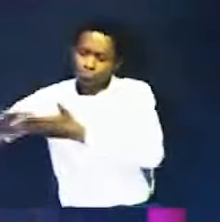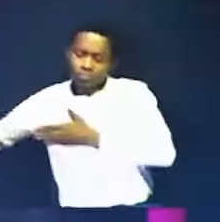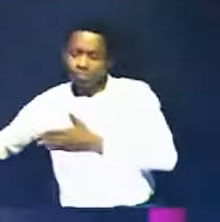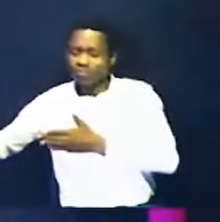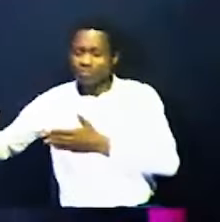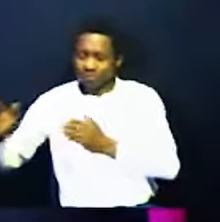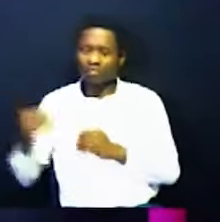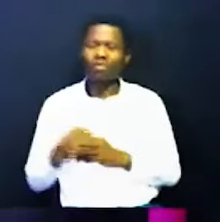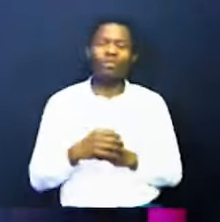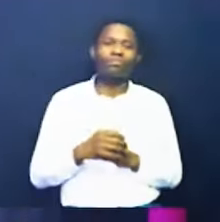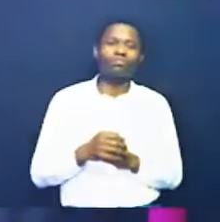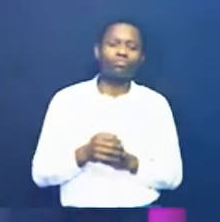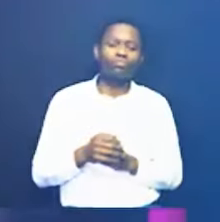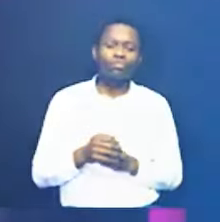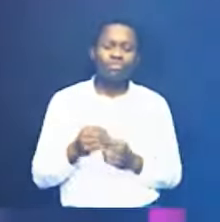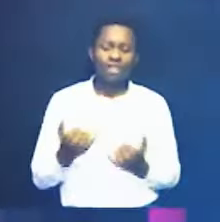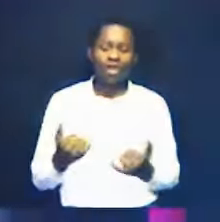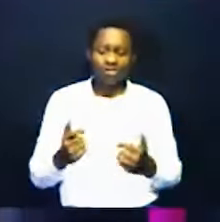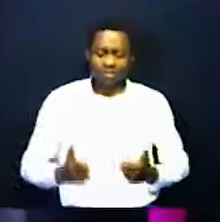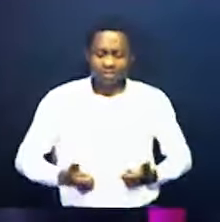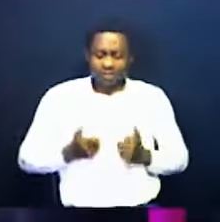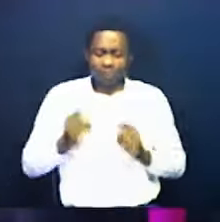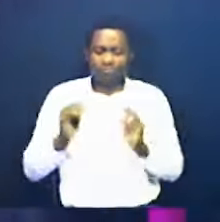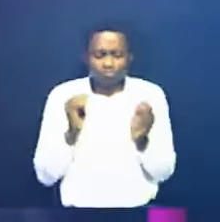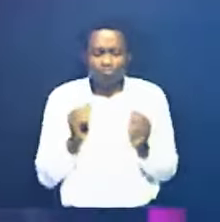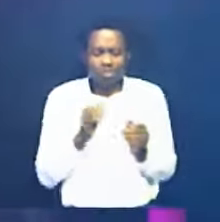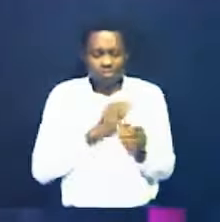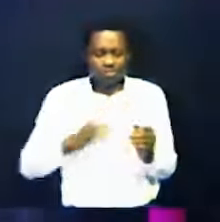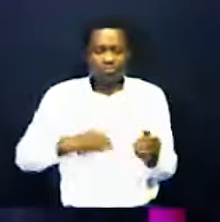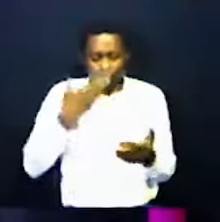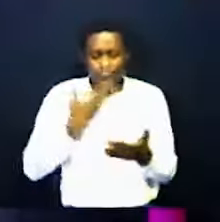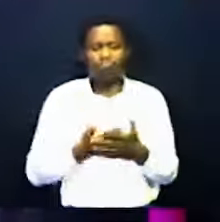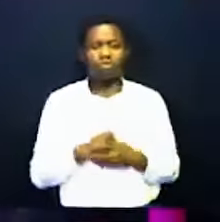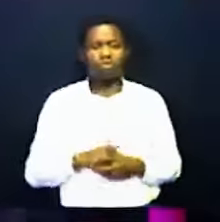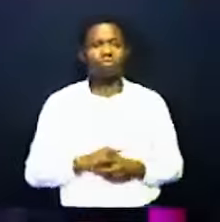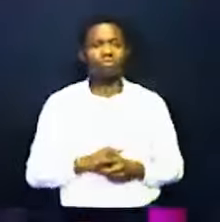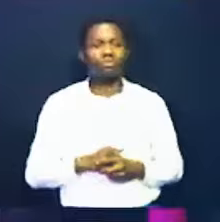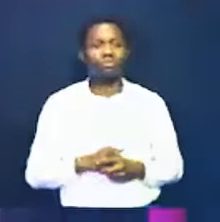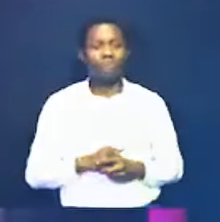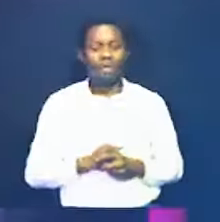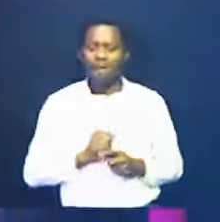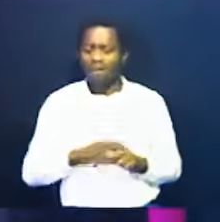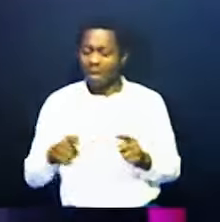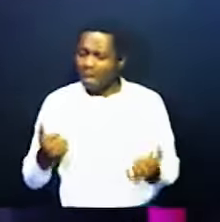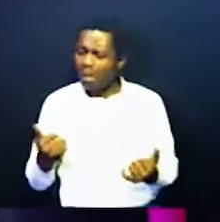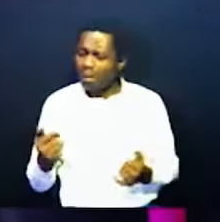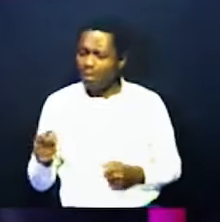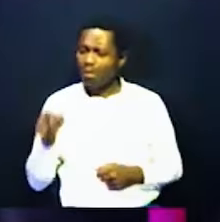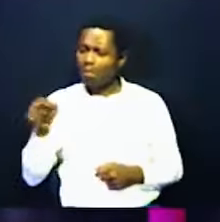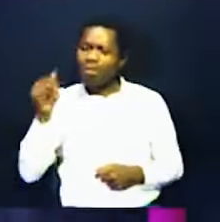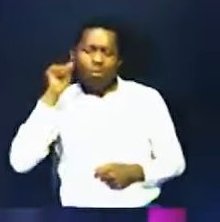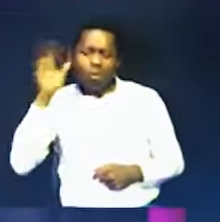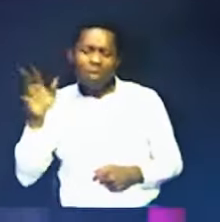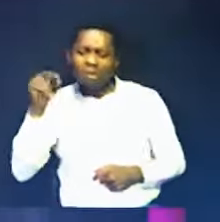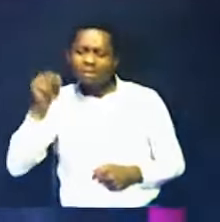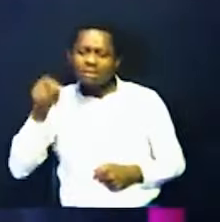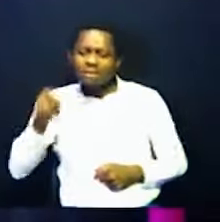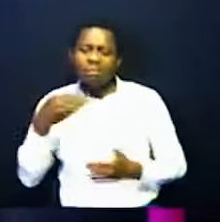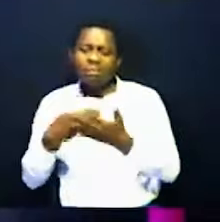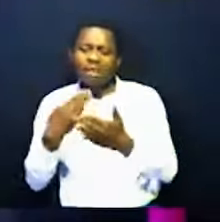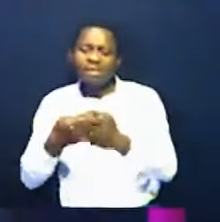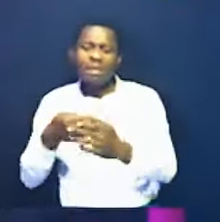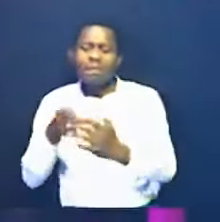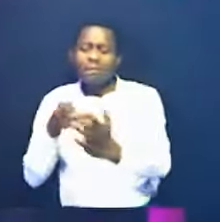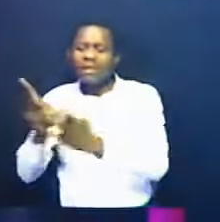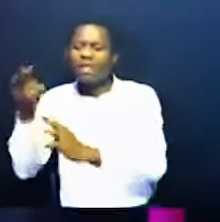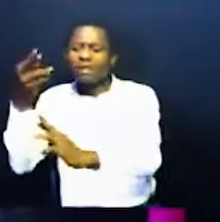no wachini ho efri no ho asese na osum eurade. But now she had a need. Nanso unya ehiade. Because